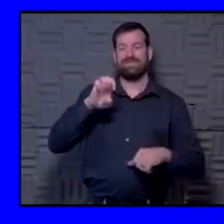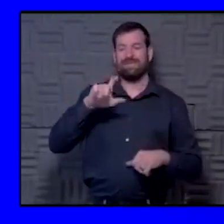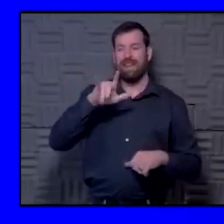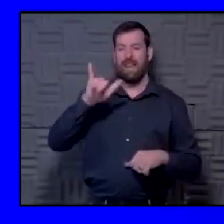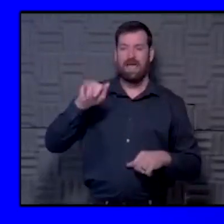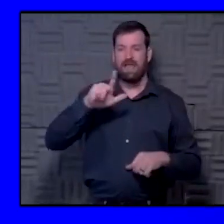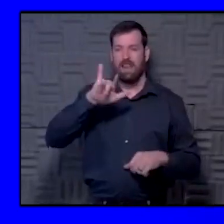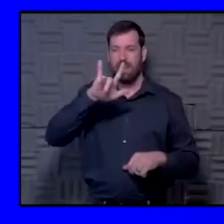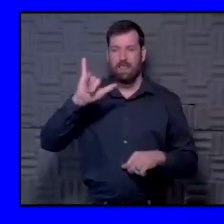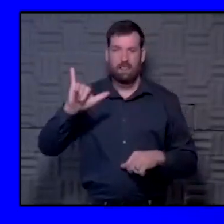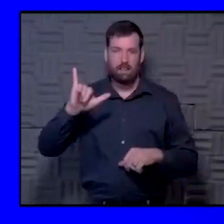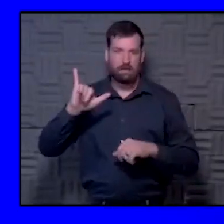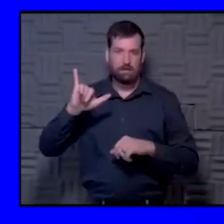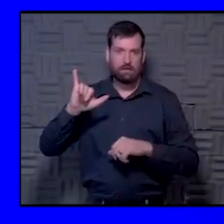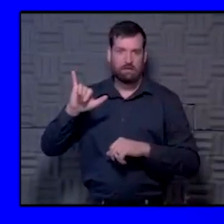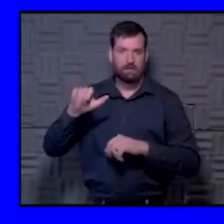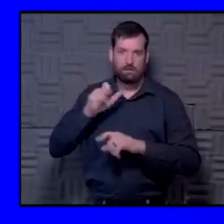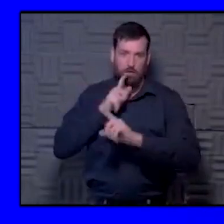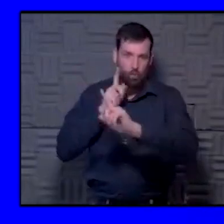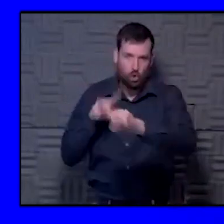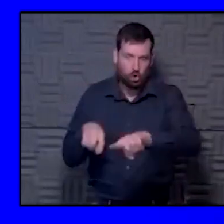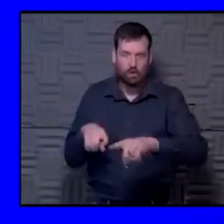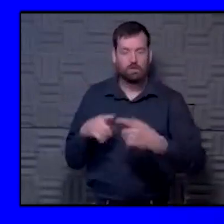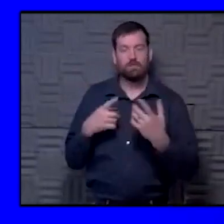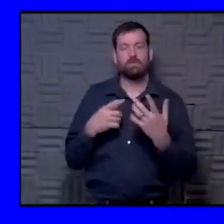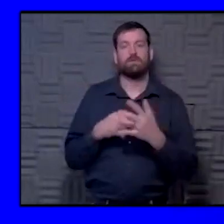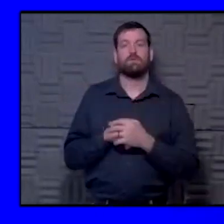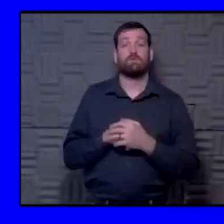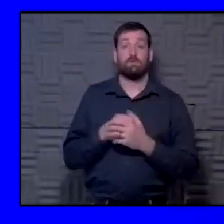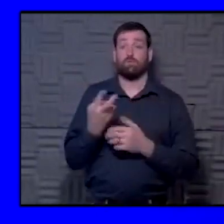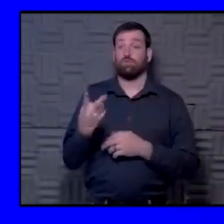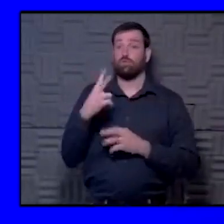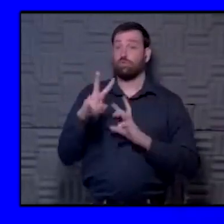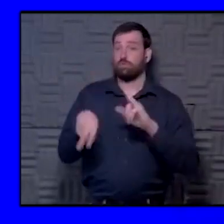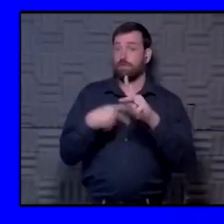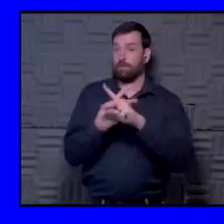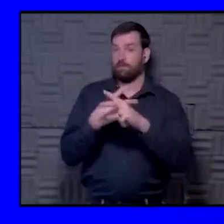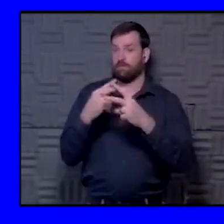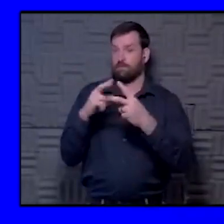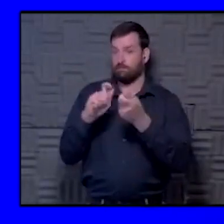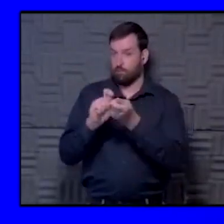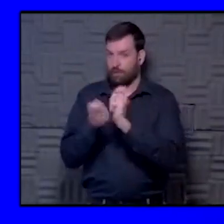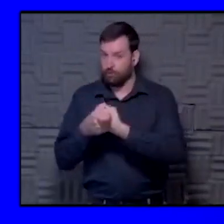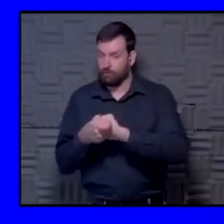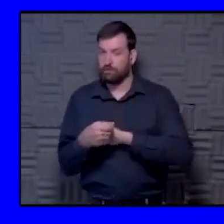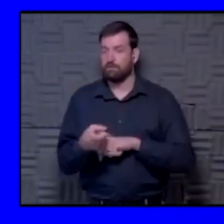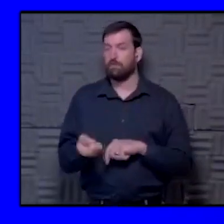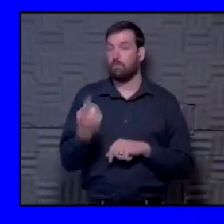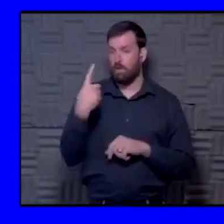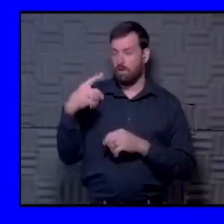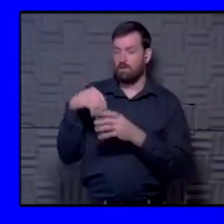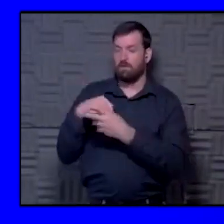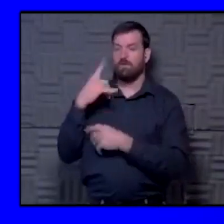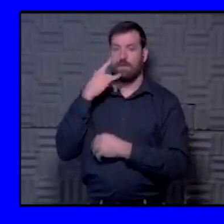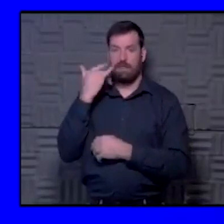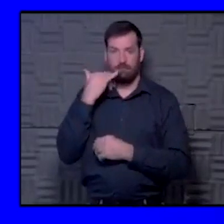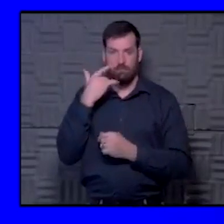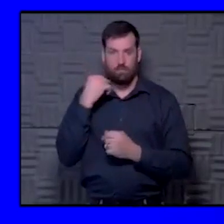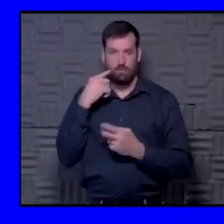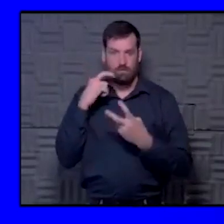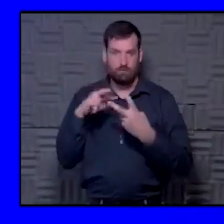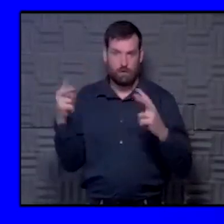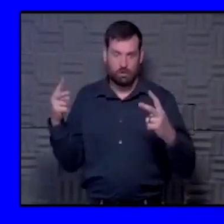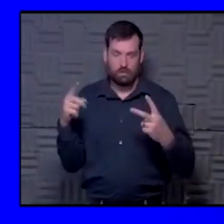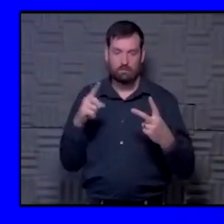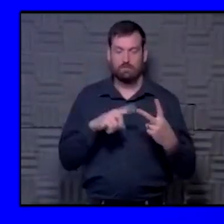not work appropriately. Those two mutations that they specifically talk about are one of the mutations is found in the California variant,